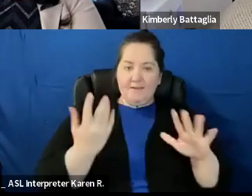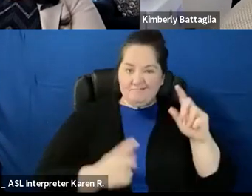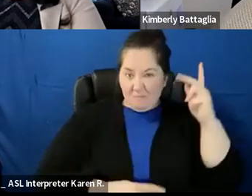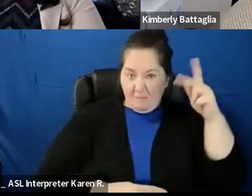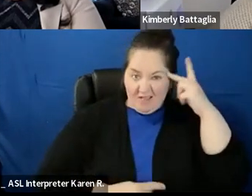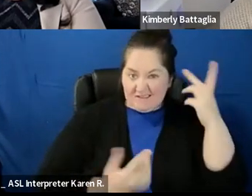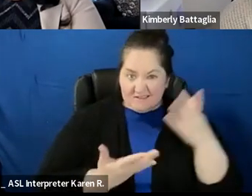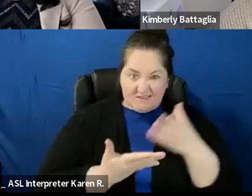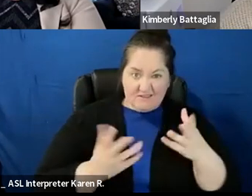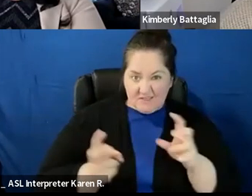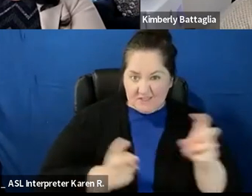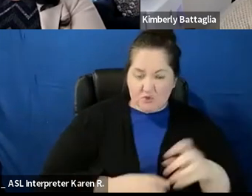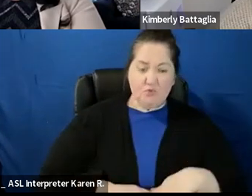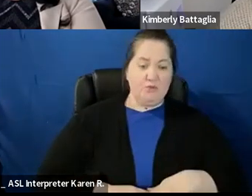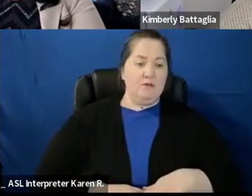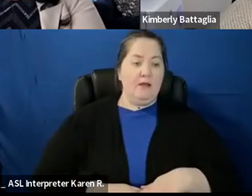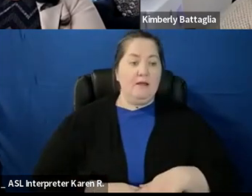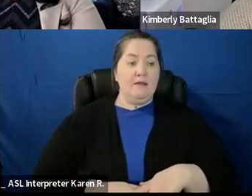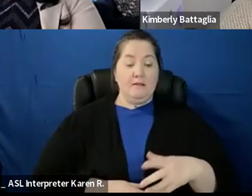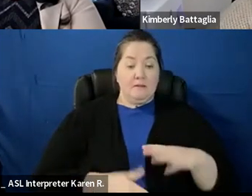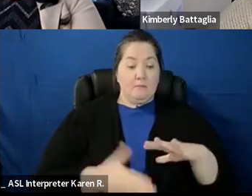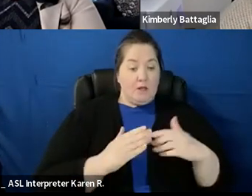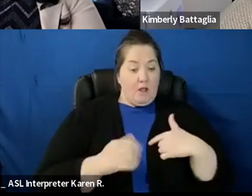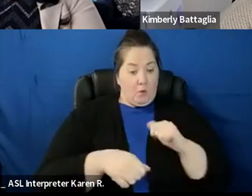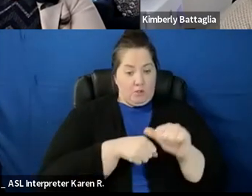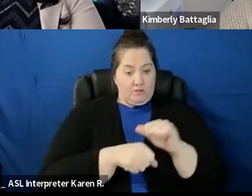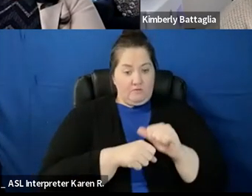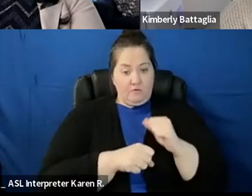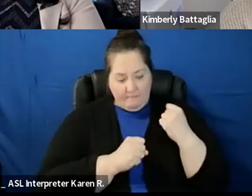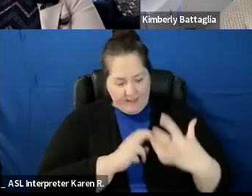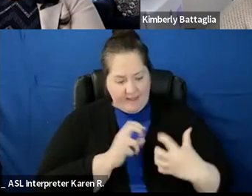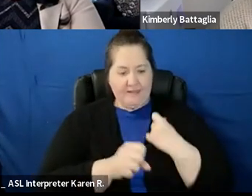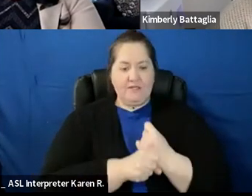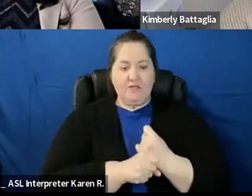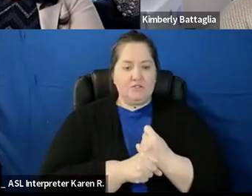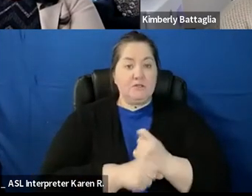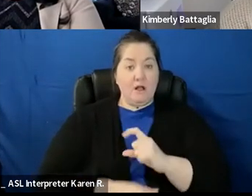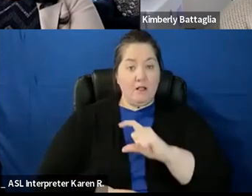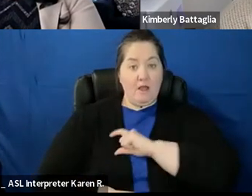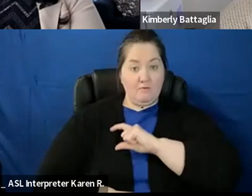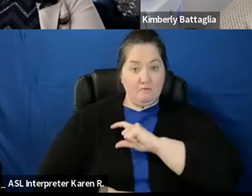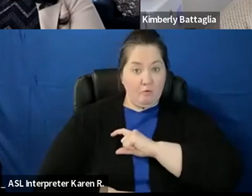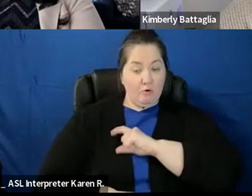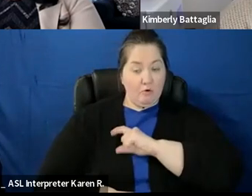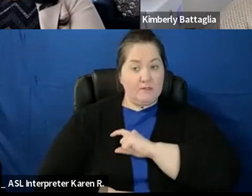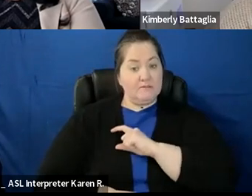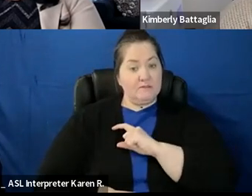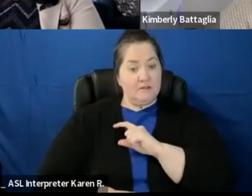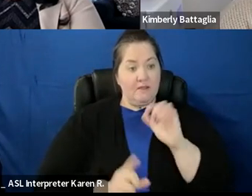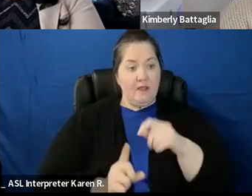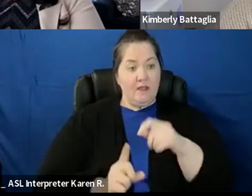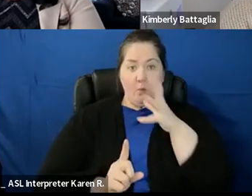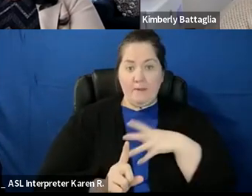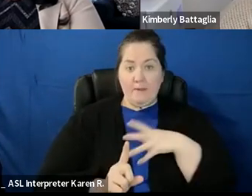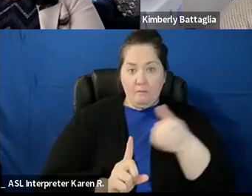even naming within the community that I worked at, for years and years, it was law enforcement that was pulling, particularly at that point, women aside and